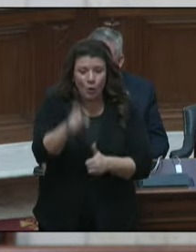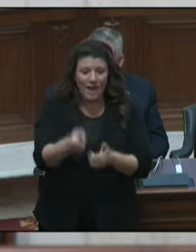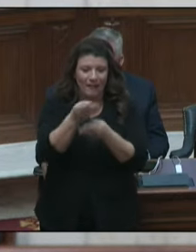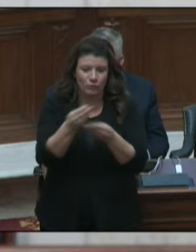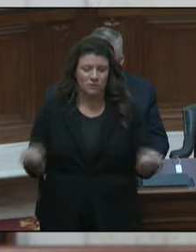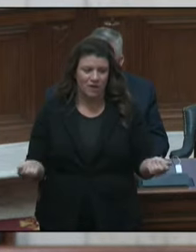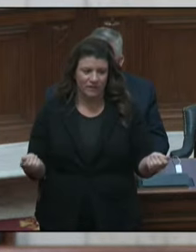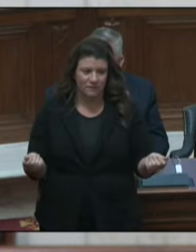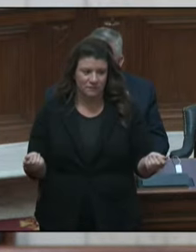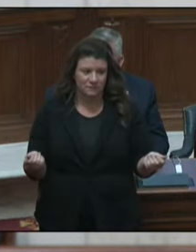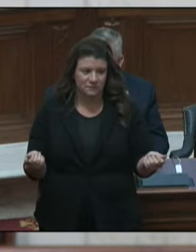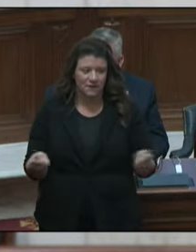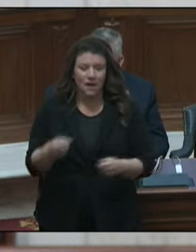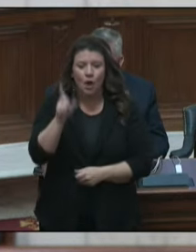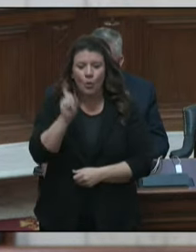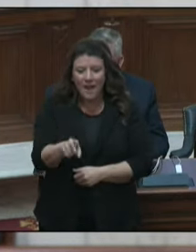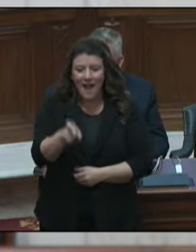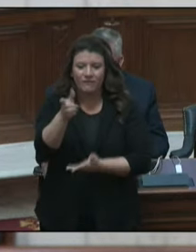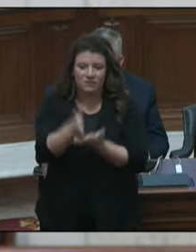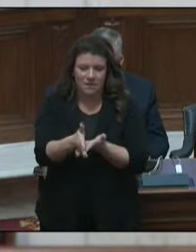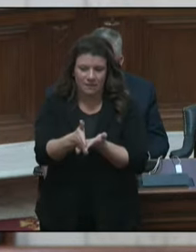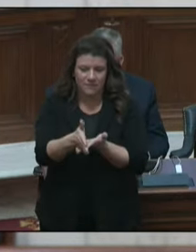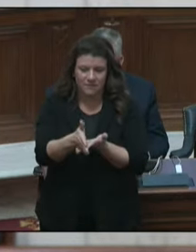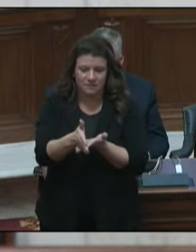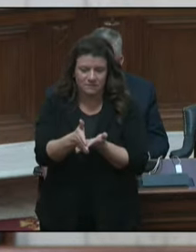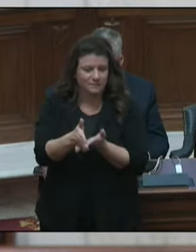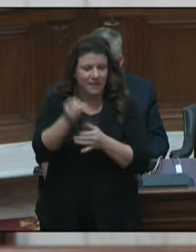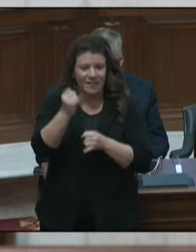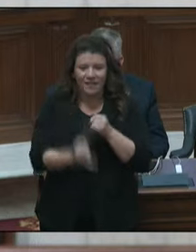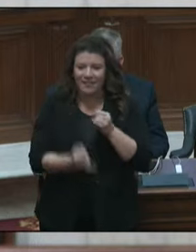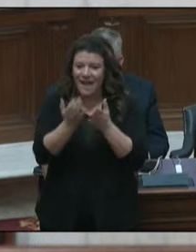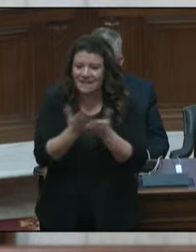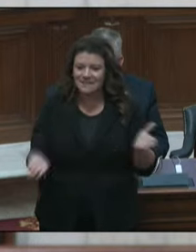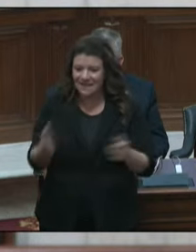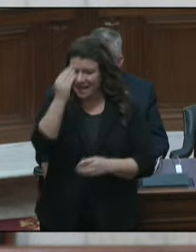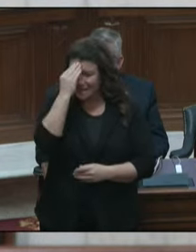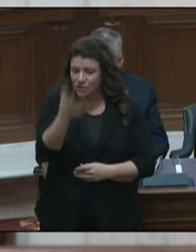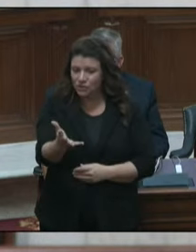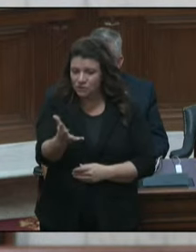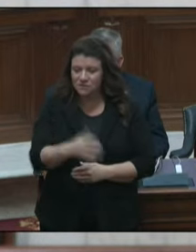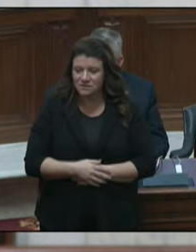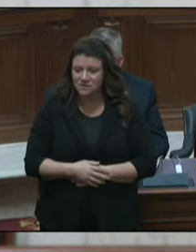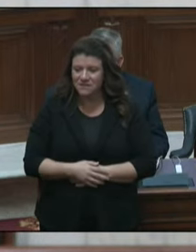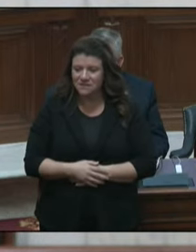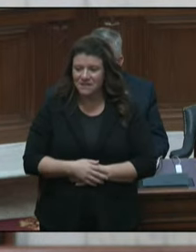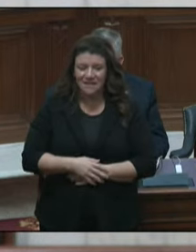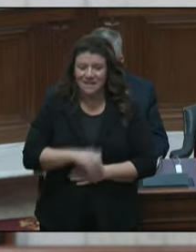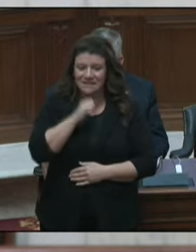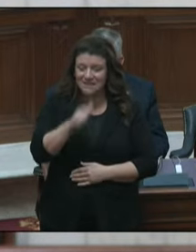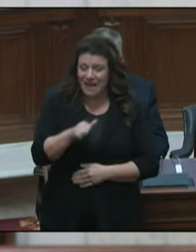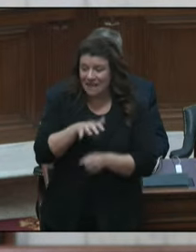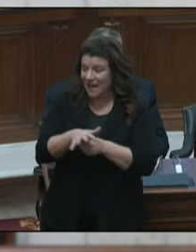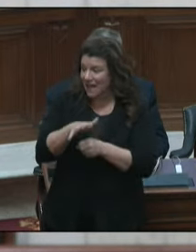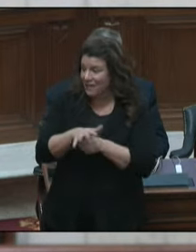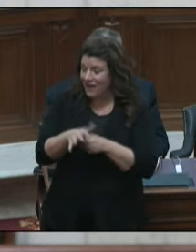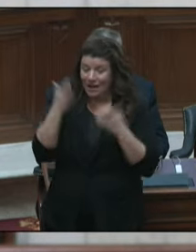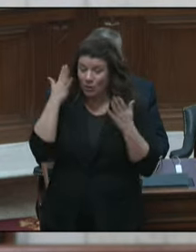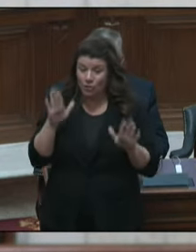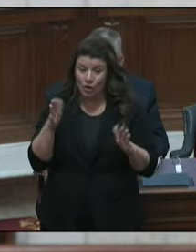this, and we've got to stop this. The last thing I would tell you is just this. If this isn't enough, I don't know what